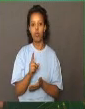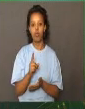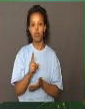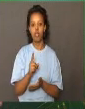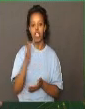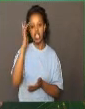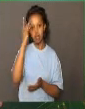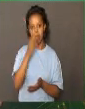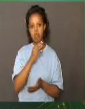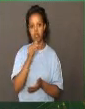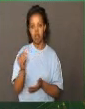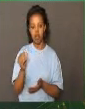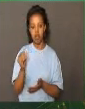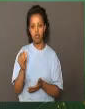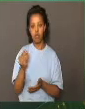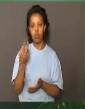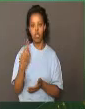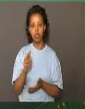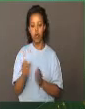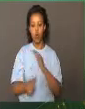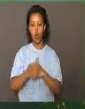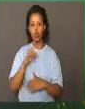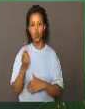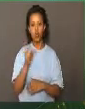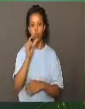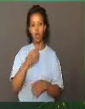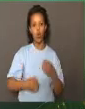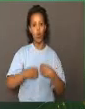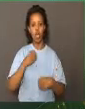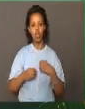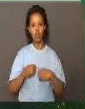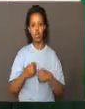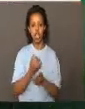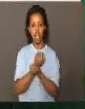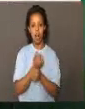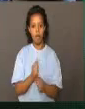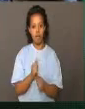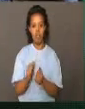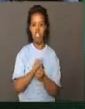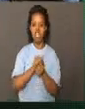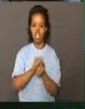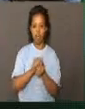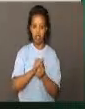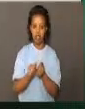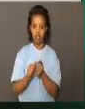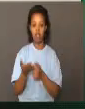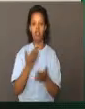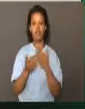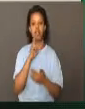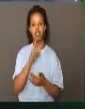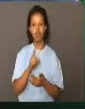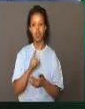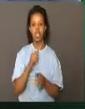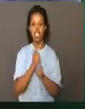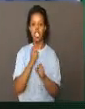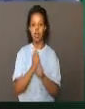even destroy, harmful microorganisms. They are made from